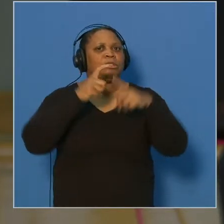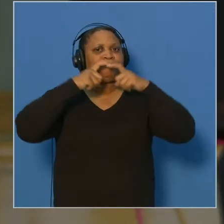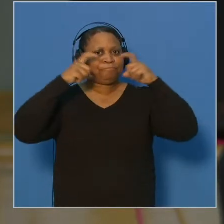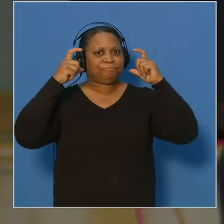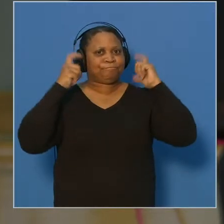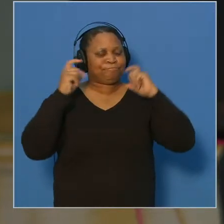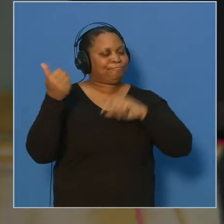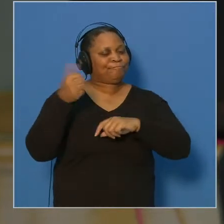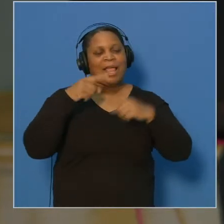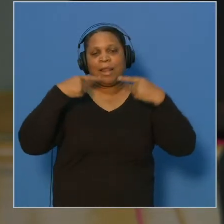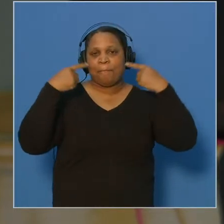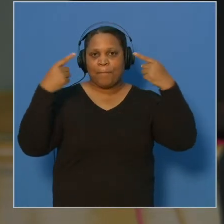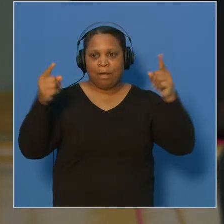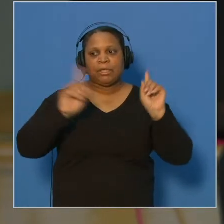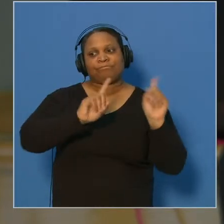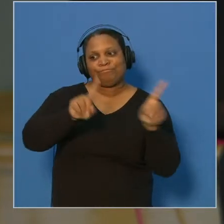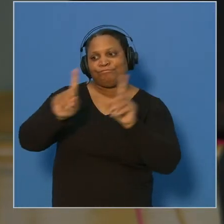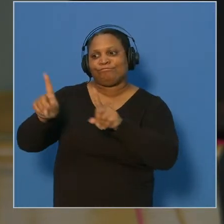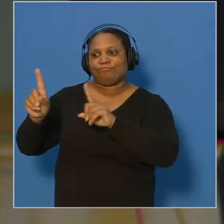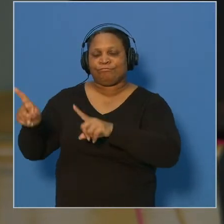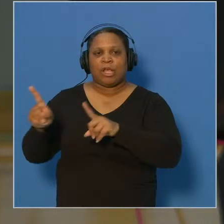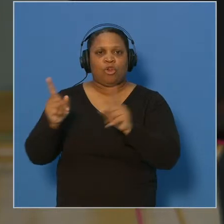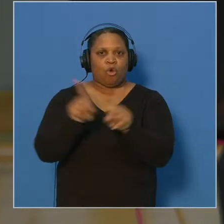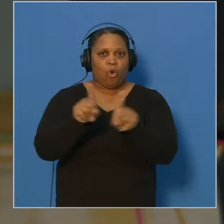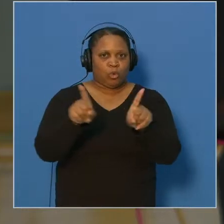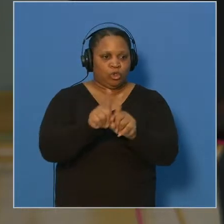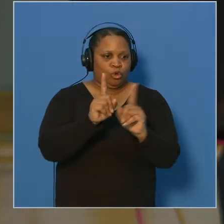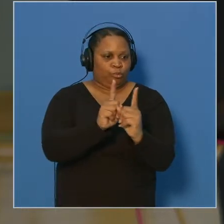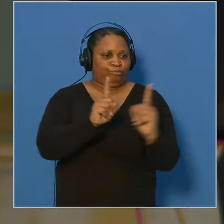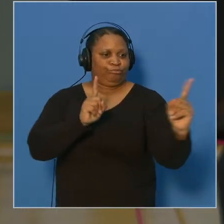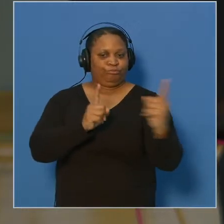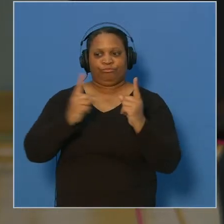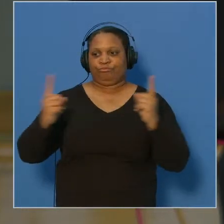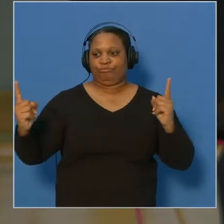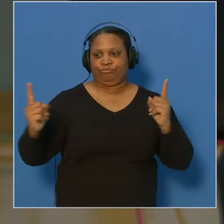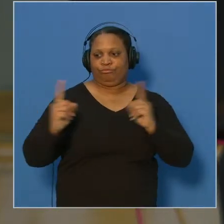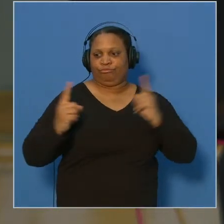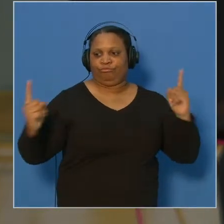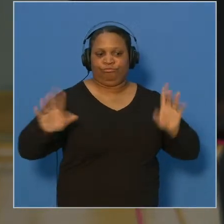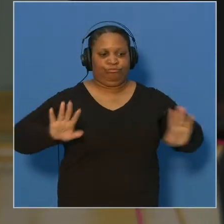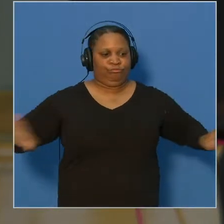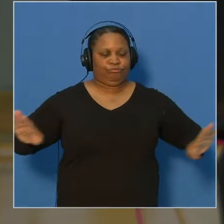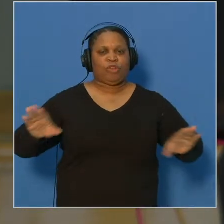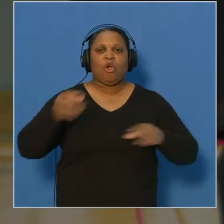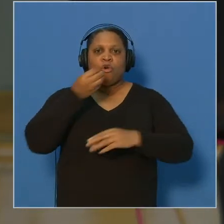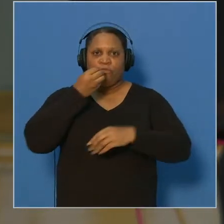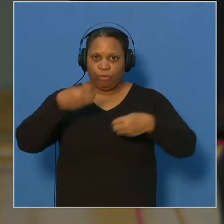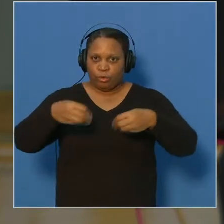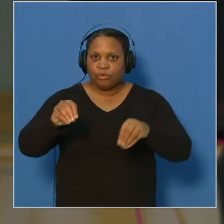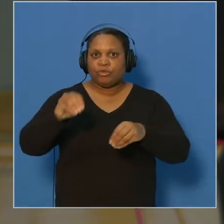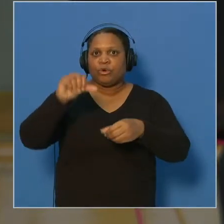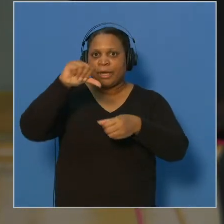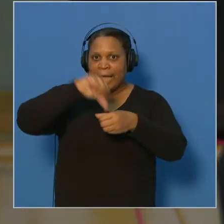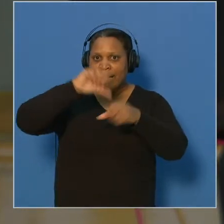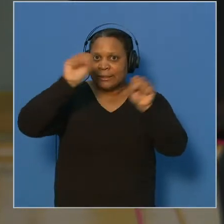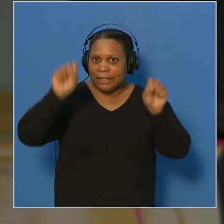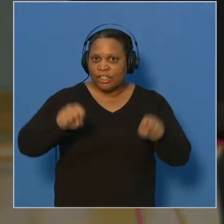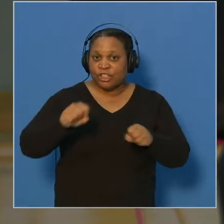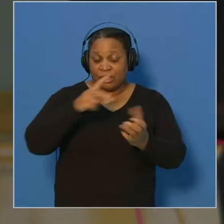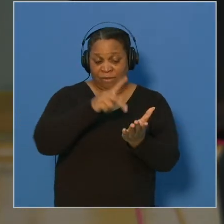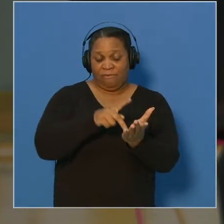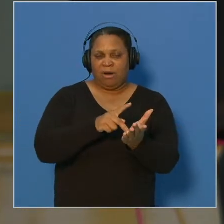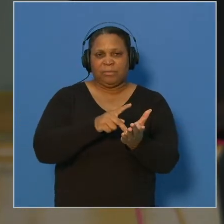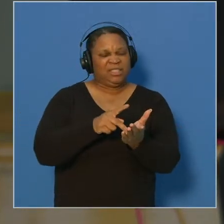public setting in addition to other social distancing measures, for example, grocery stores, gas stations, and pharmacies. A